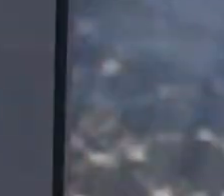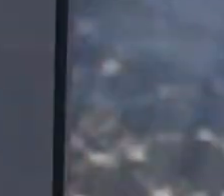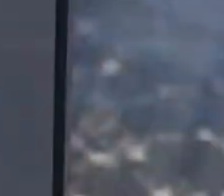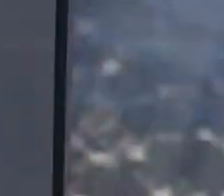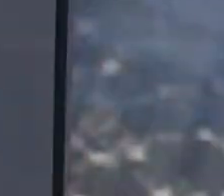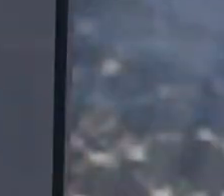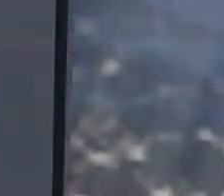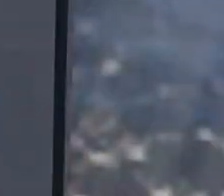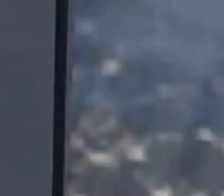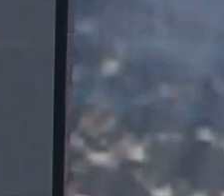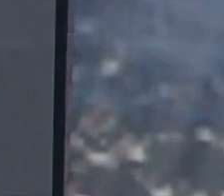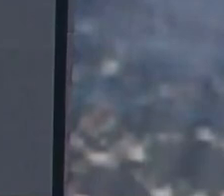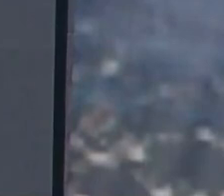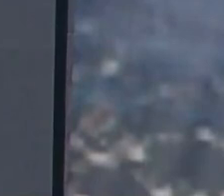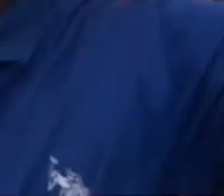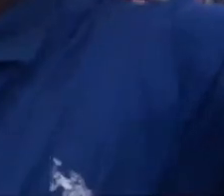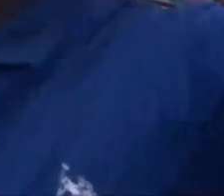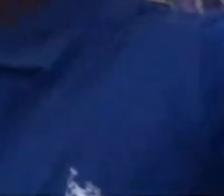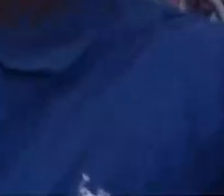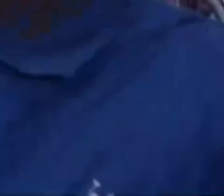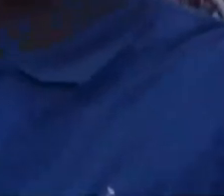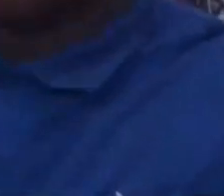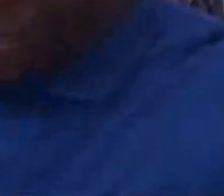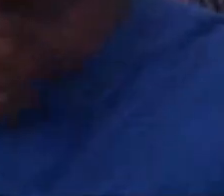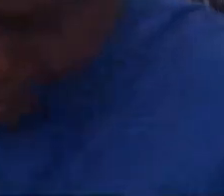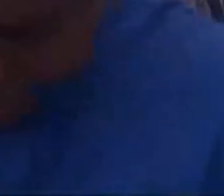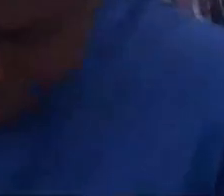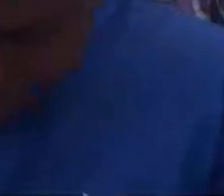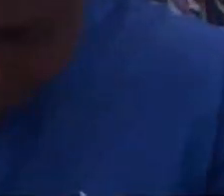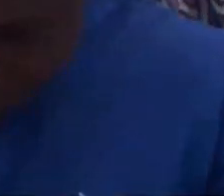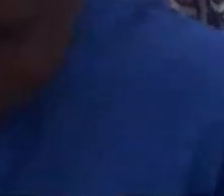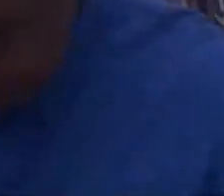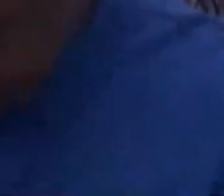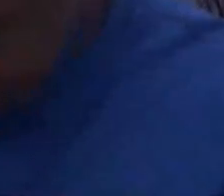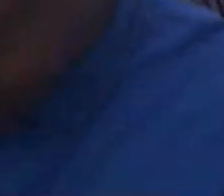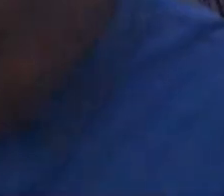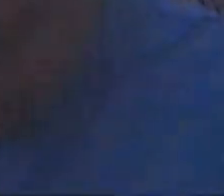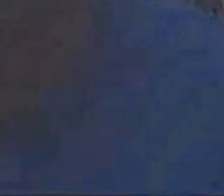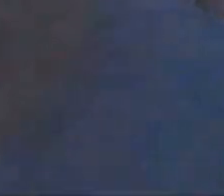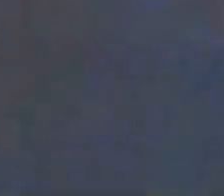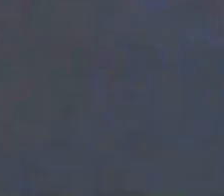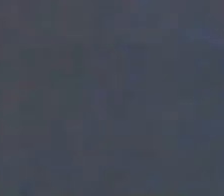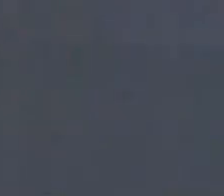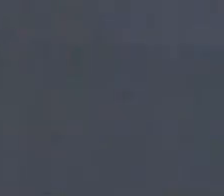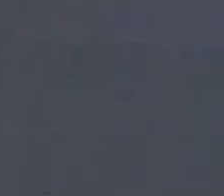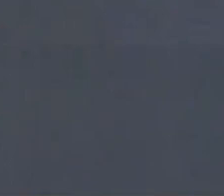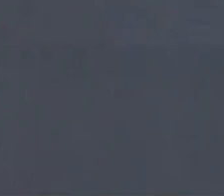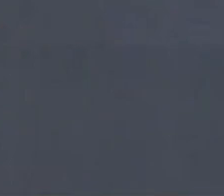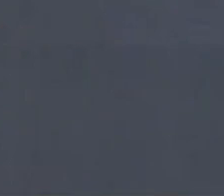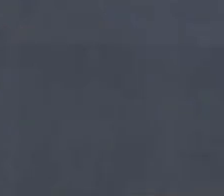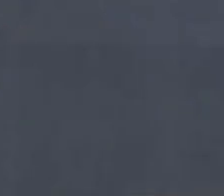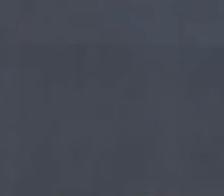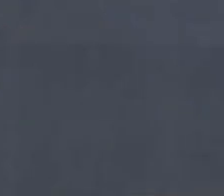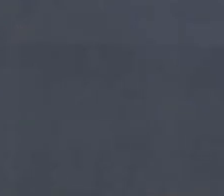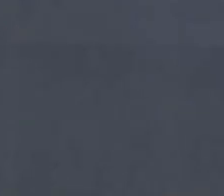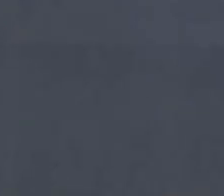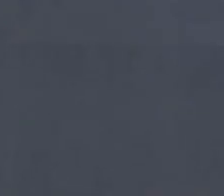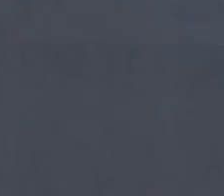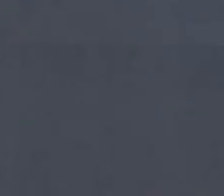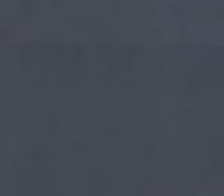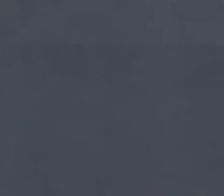glorious. In Jesus' name. I pray that all the things, all the habits and all the actions that dragged